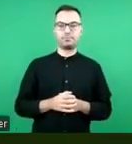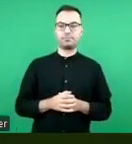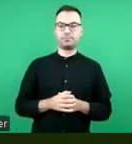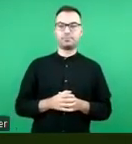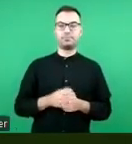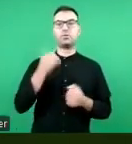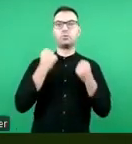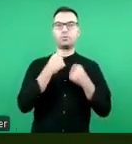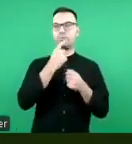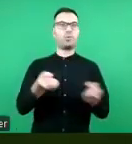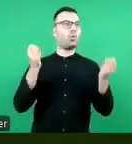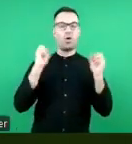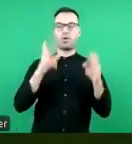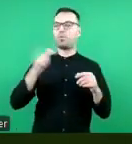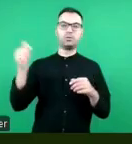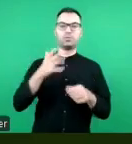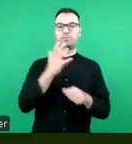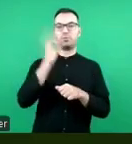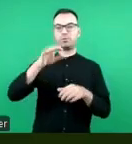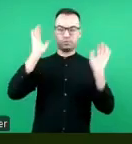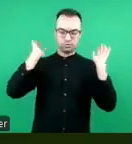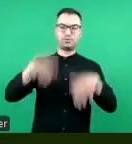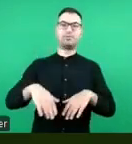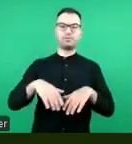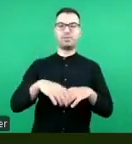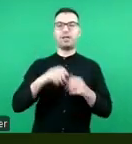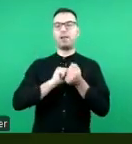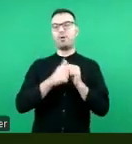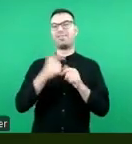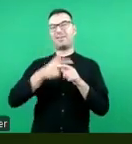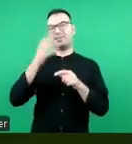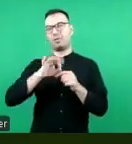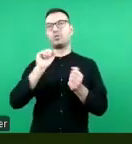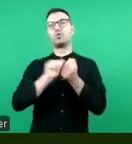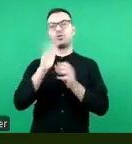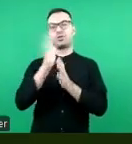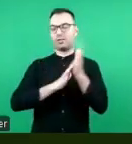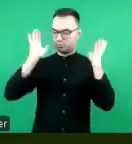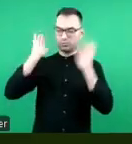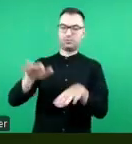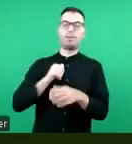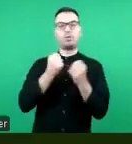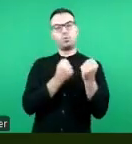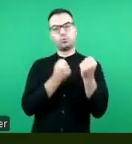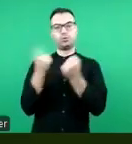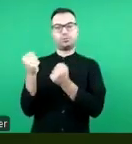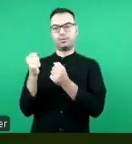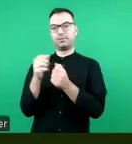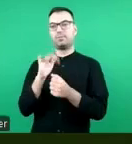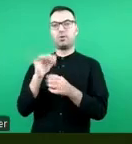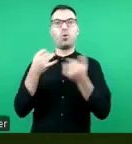hard to say, okay, you have to leave 50% of disturbance, or you should leave 20% of disturbance to preserve a given amount of